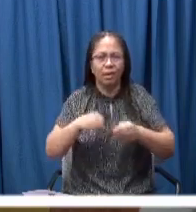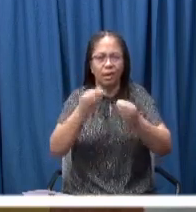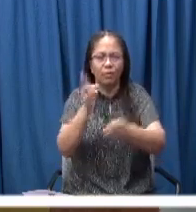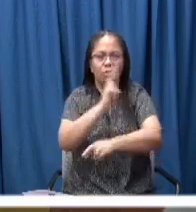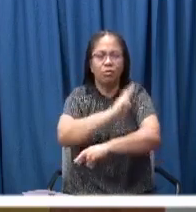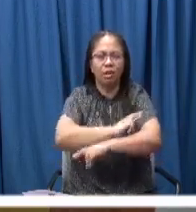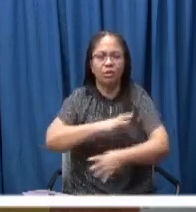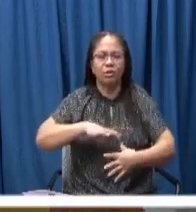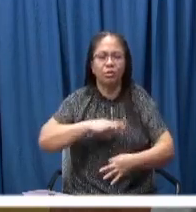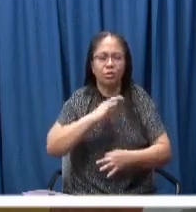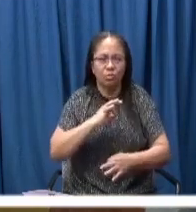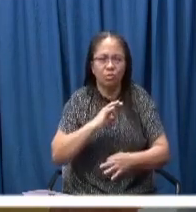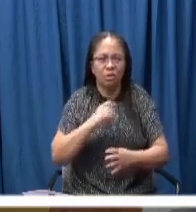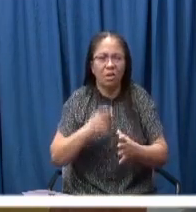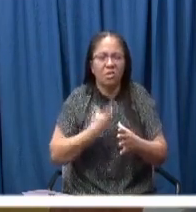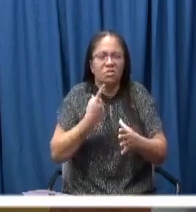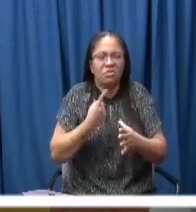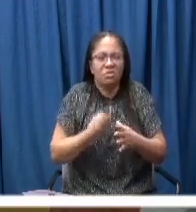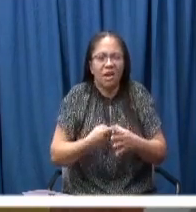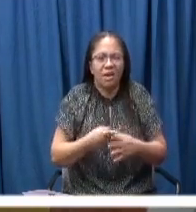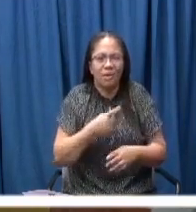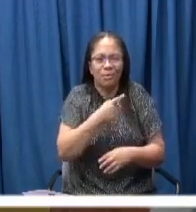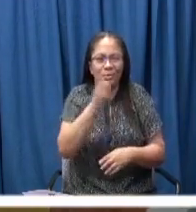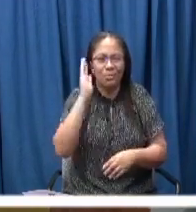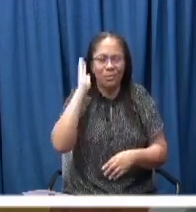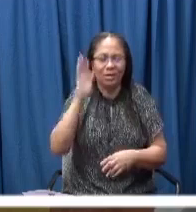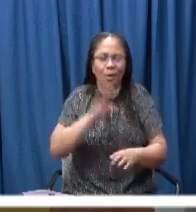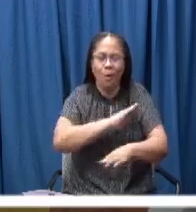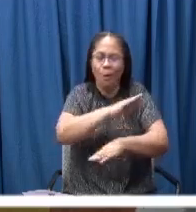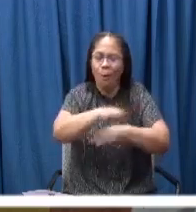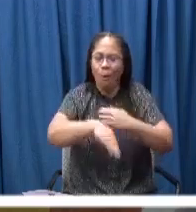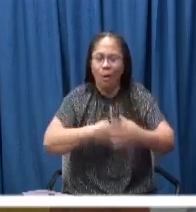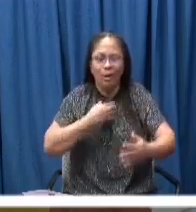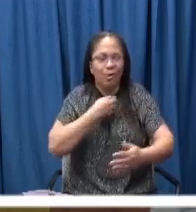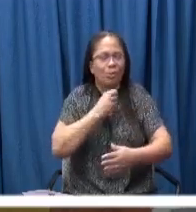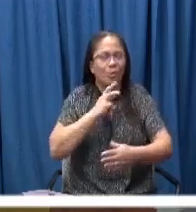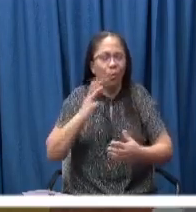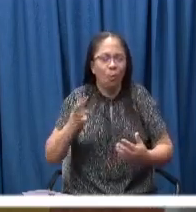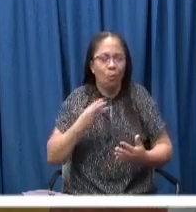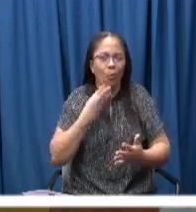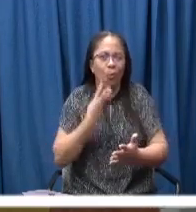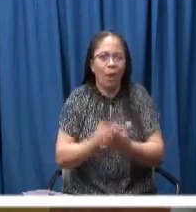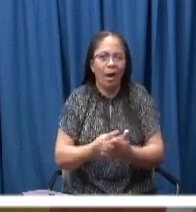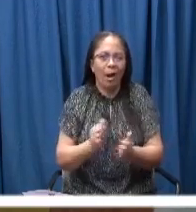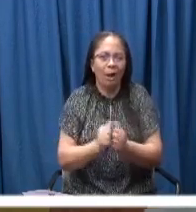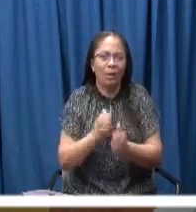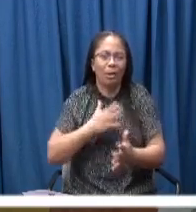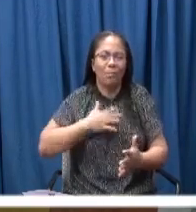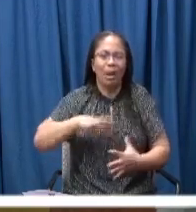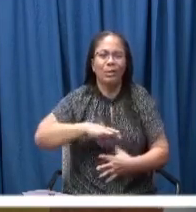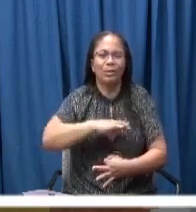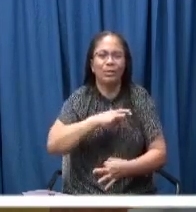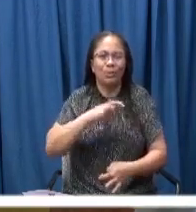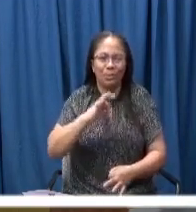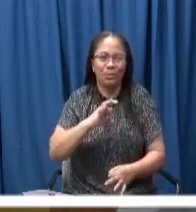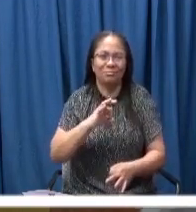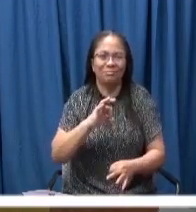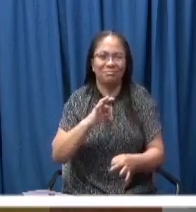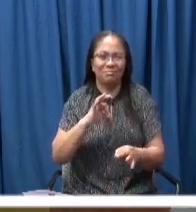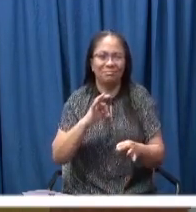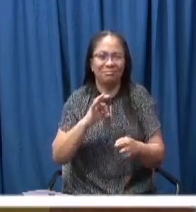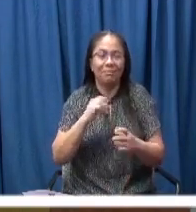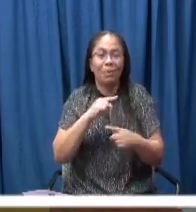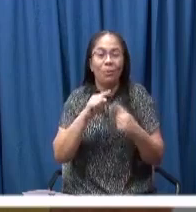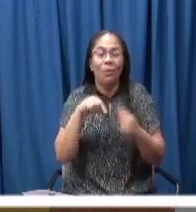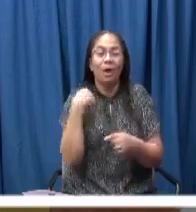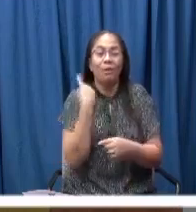And then you might be able to sing, all is well with my soul indeed. All is well with my soul. Because when